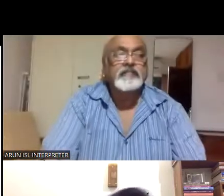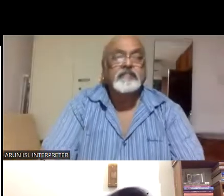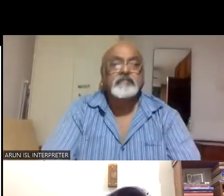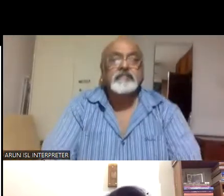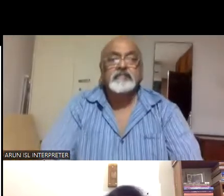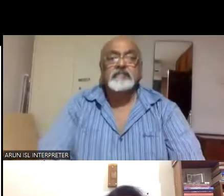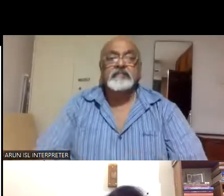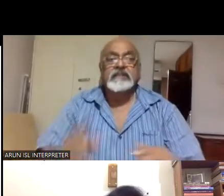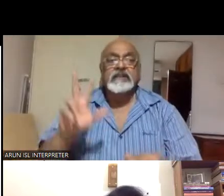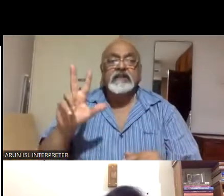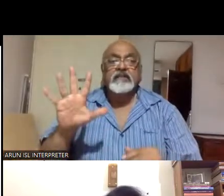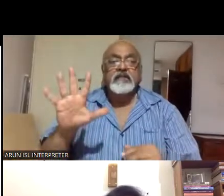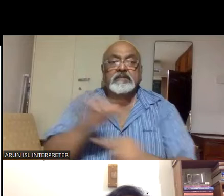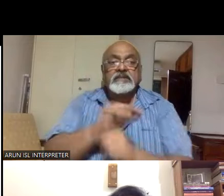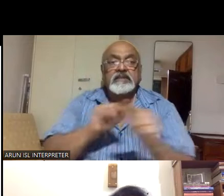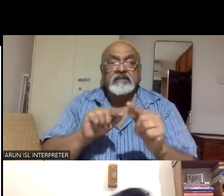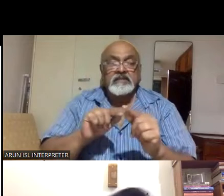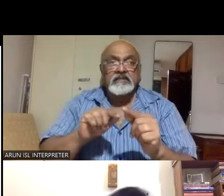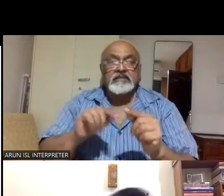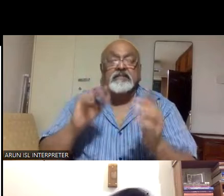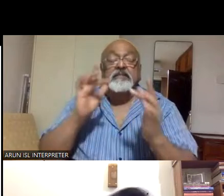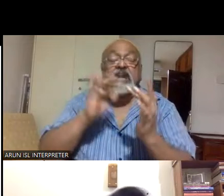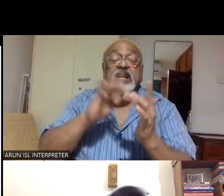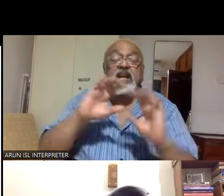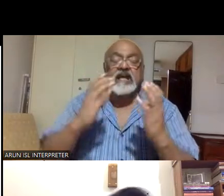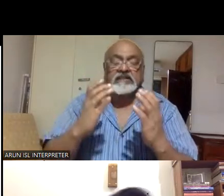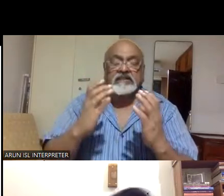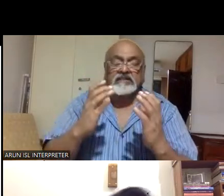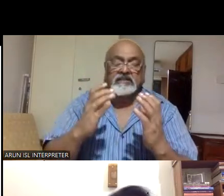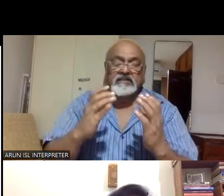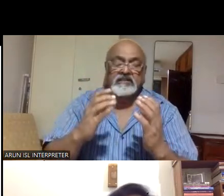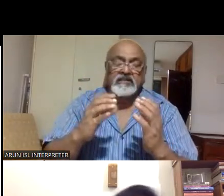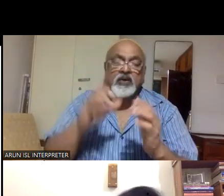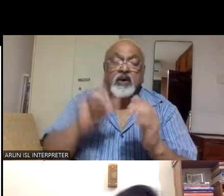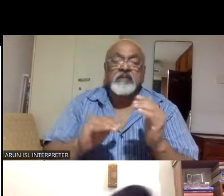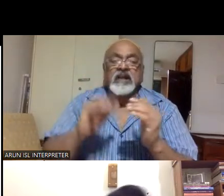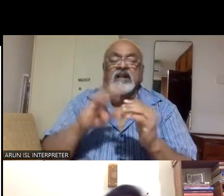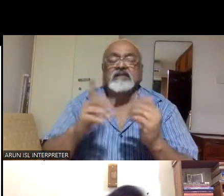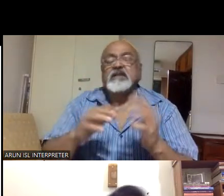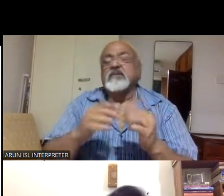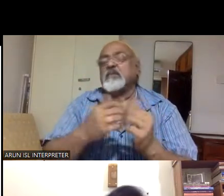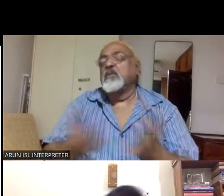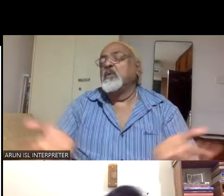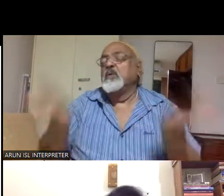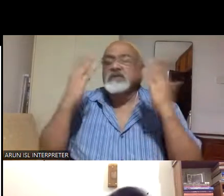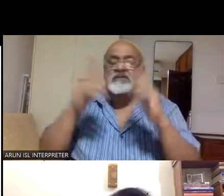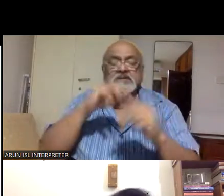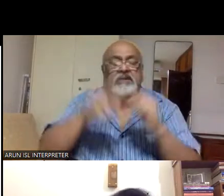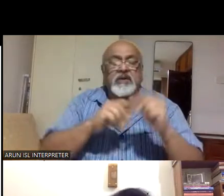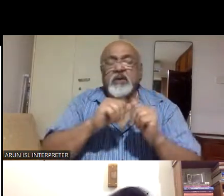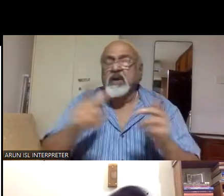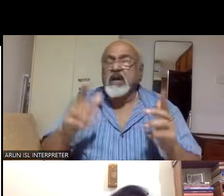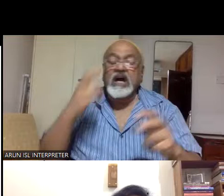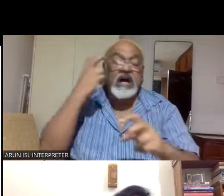are rich, 3% are super rich or the richest of the rich. So most Indians had a difficult